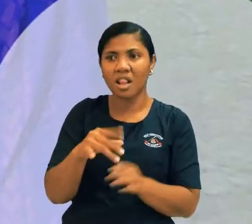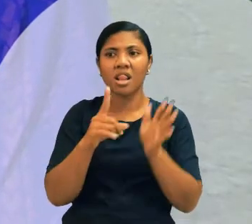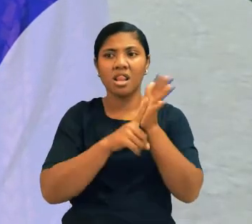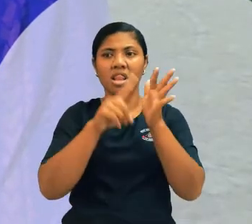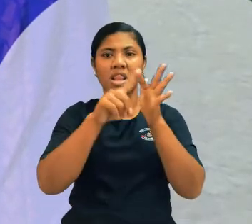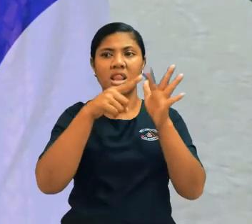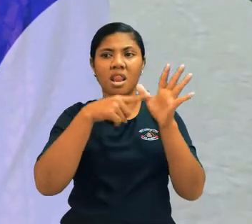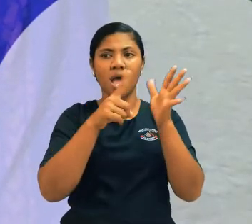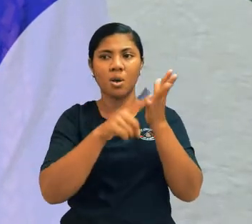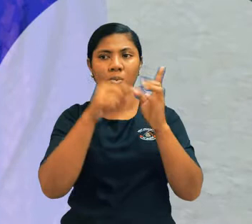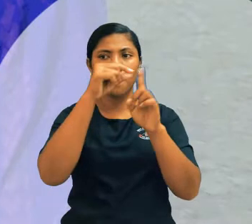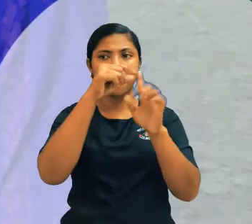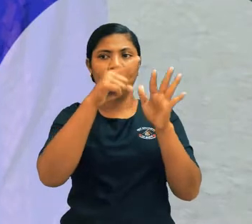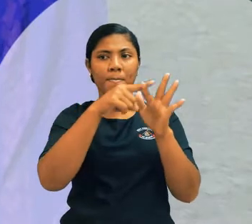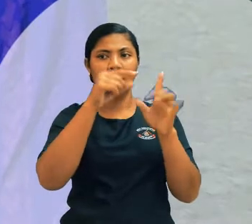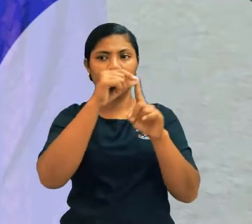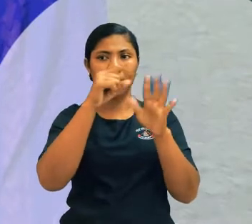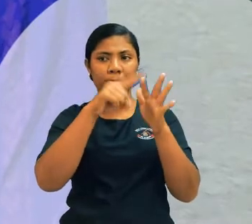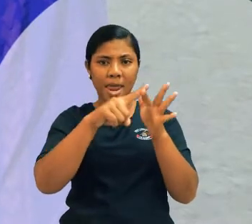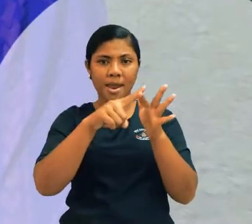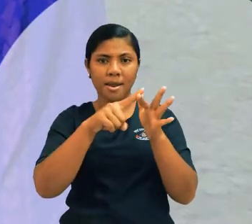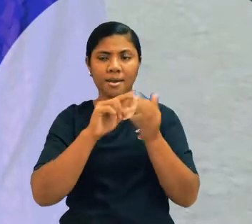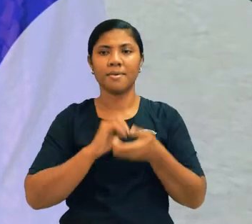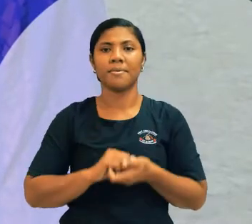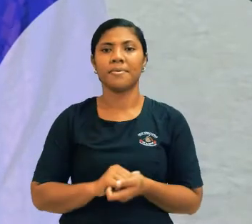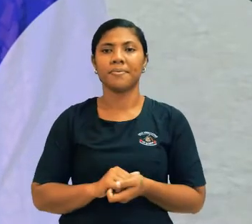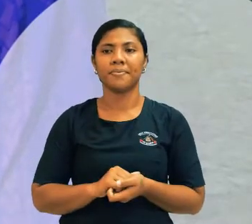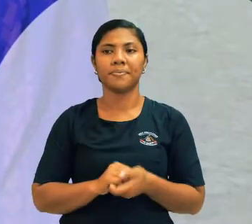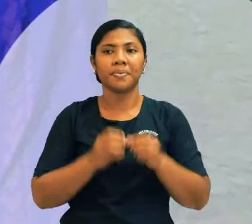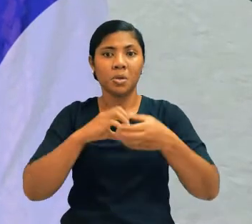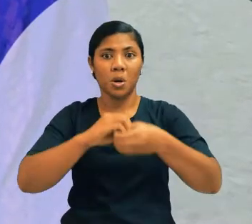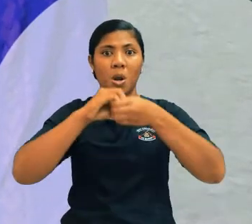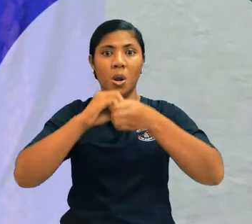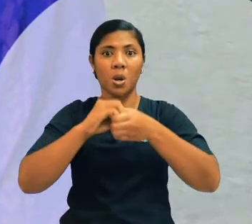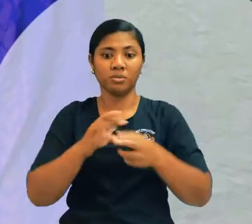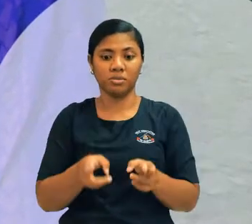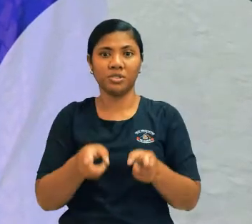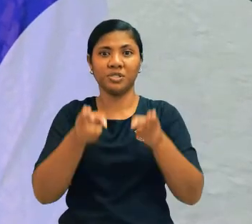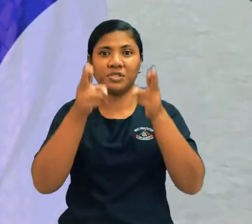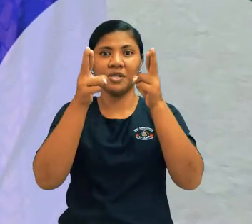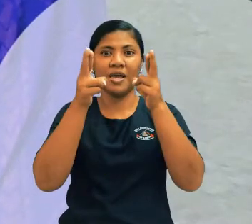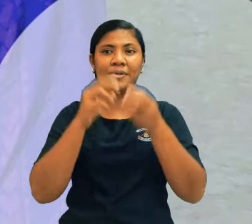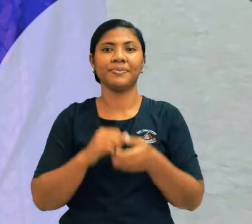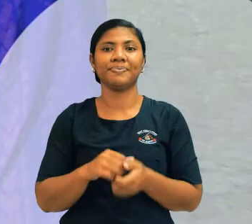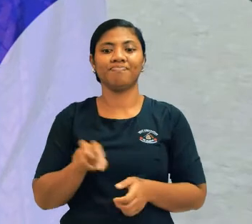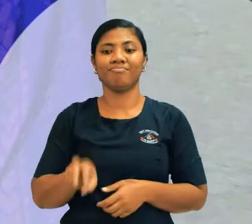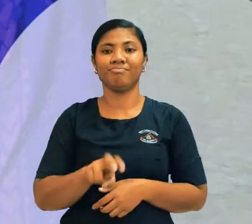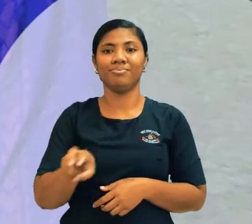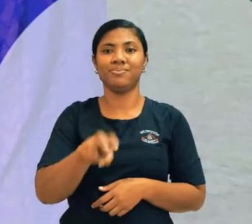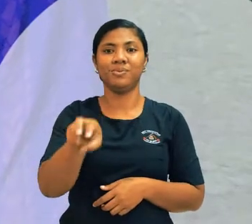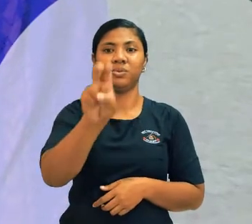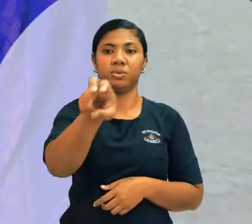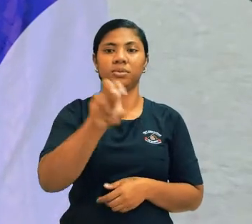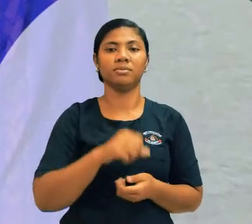increase. Understanding that, you know, there's a lot of pressure for the government to try and help all the sectors, you know, in Samoa.